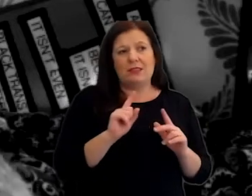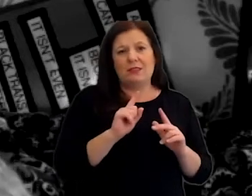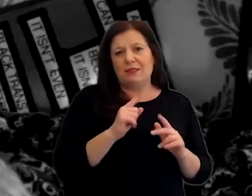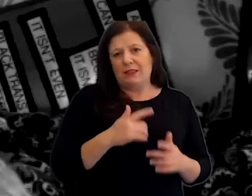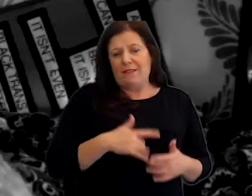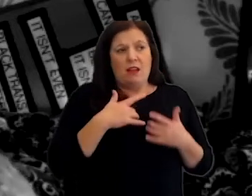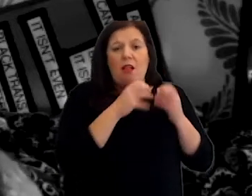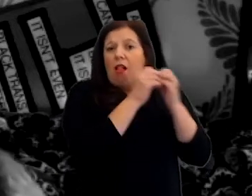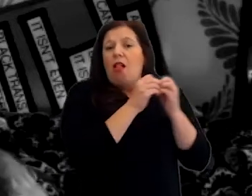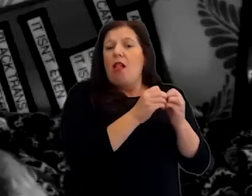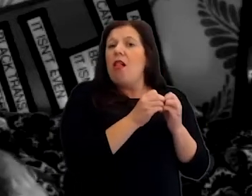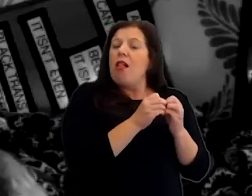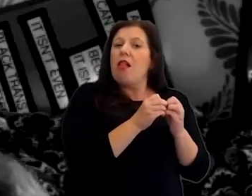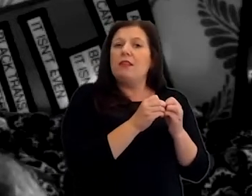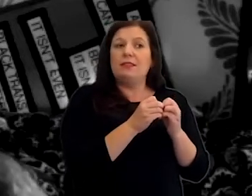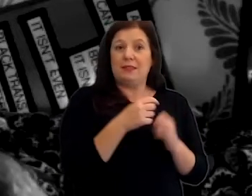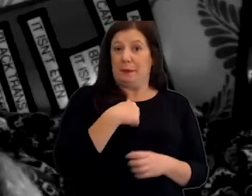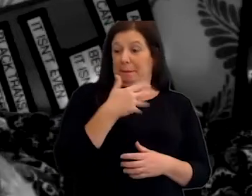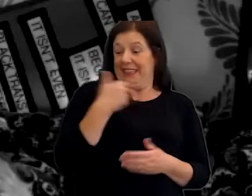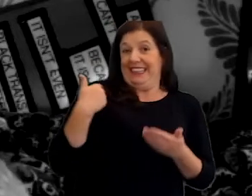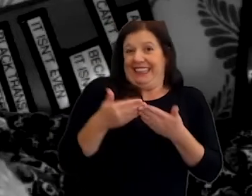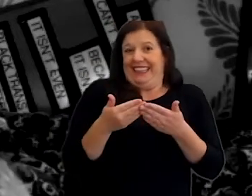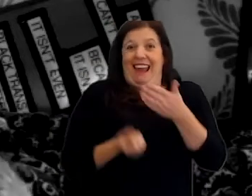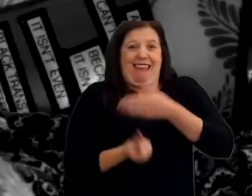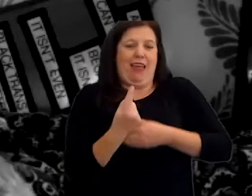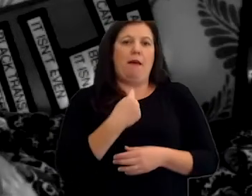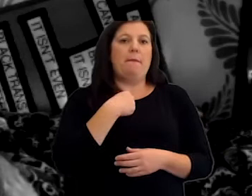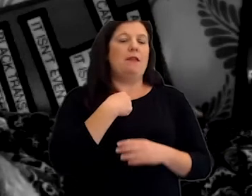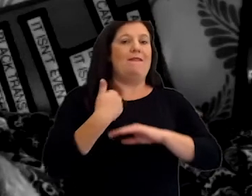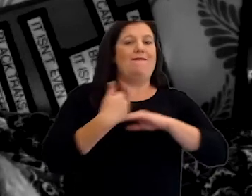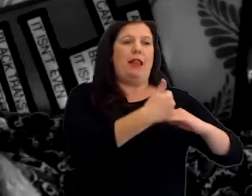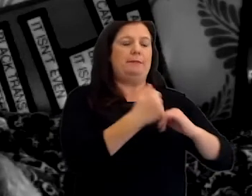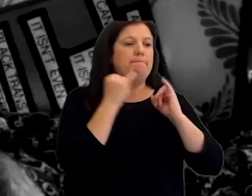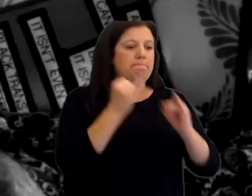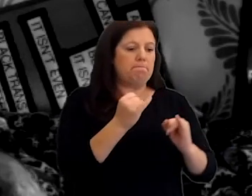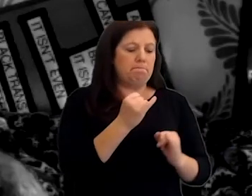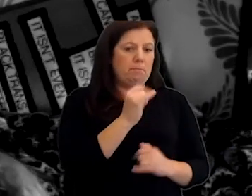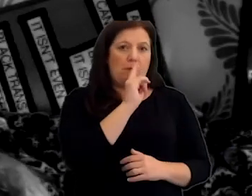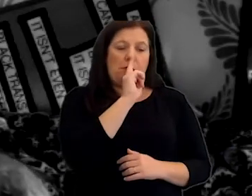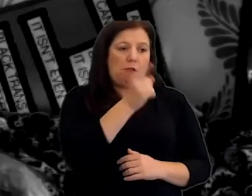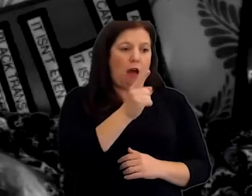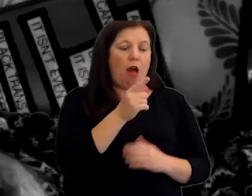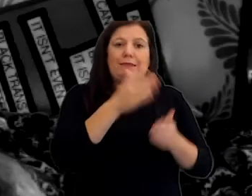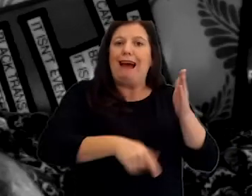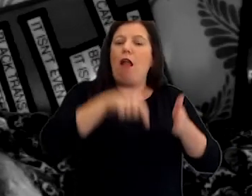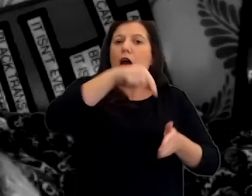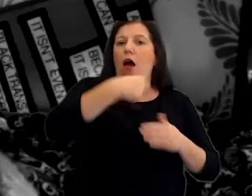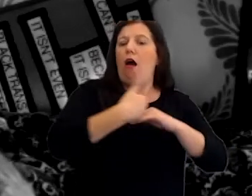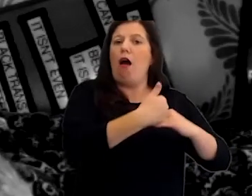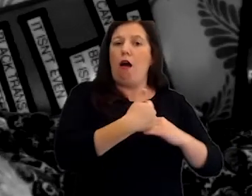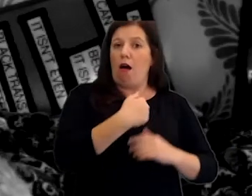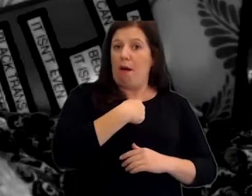Like, this one time, I thought that I might have to miss one of the show dates, and then I